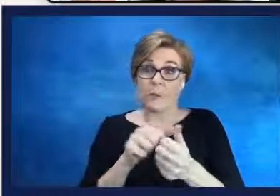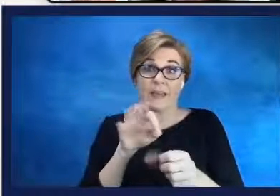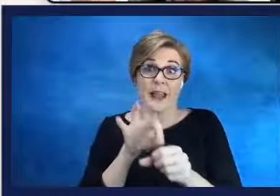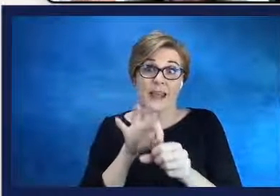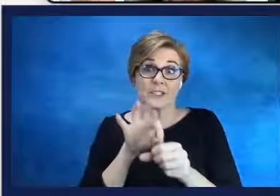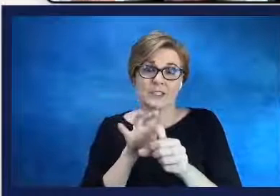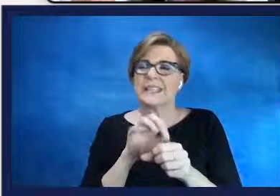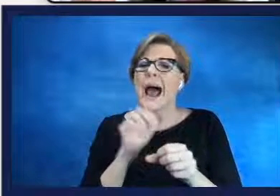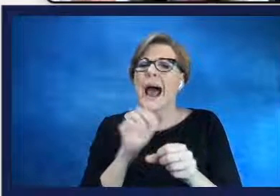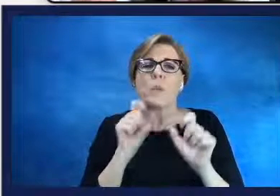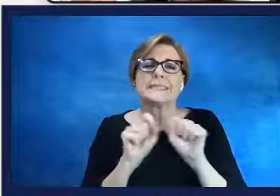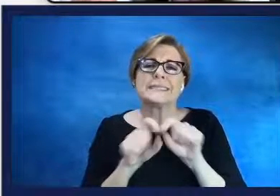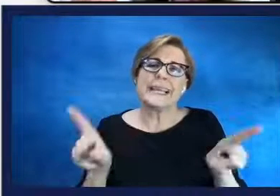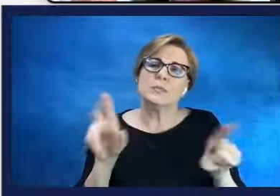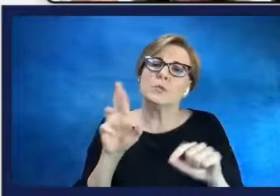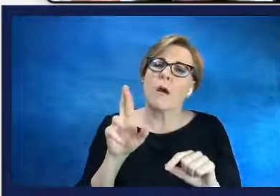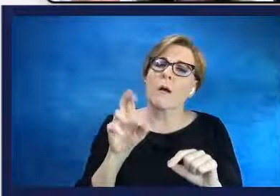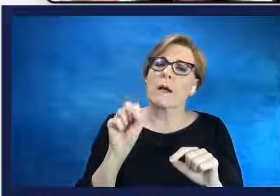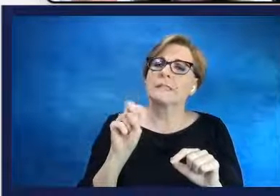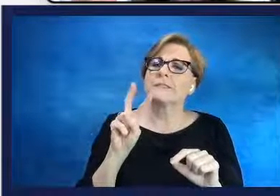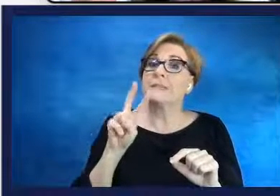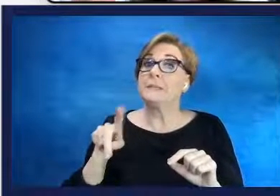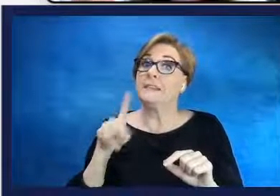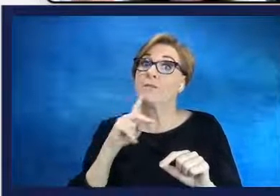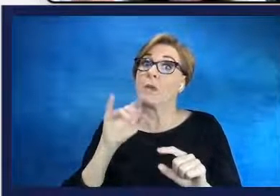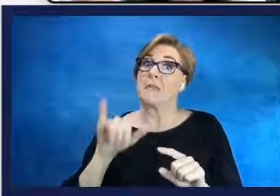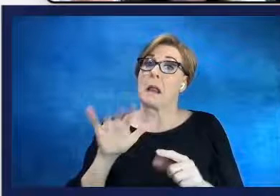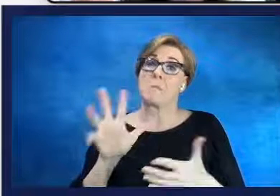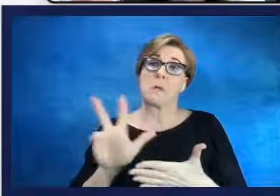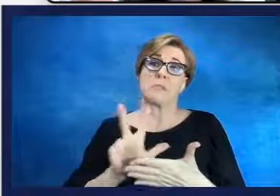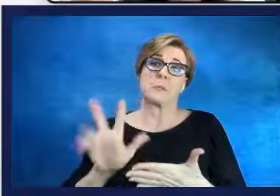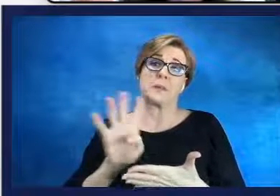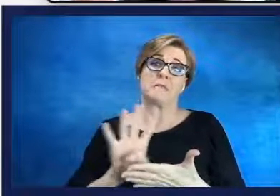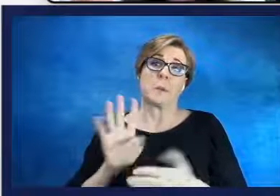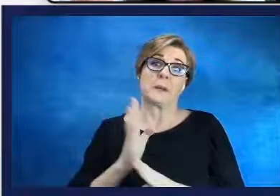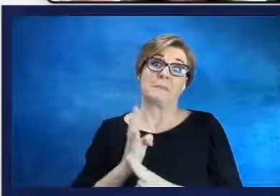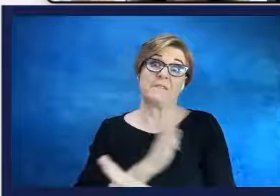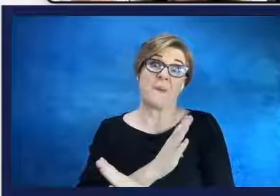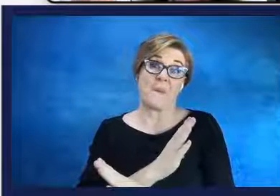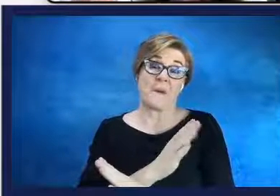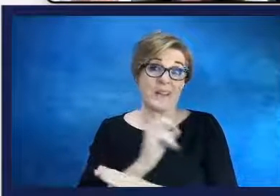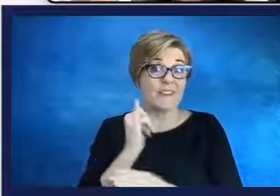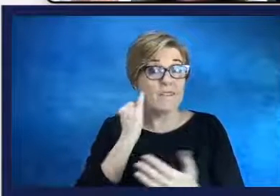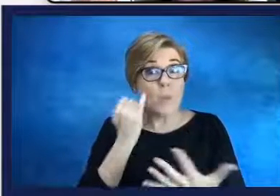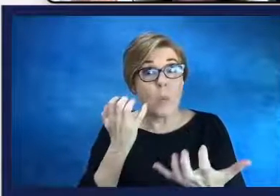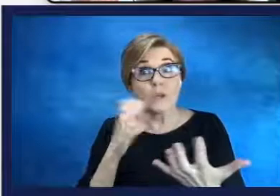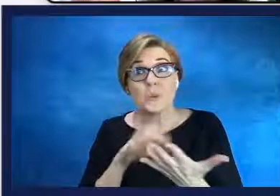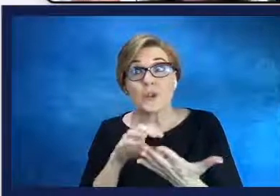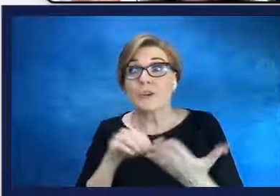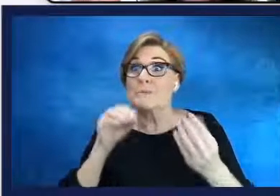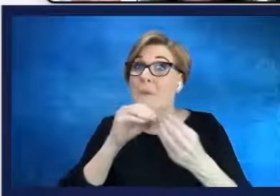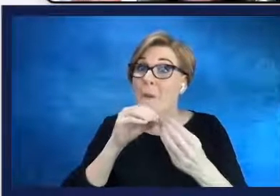workshop about 3 to 4 weeks prior. So remember, if you want to stay informed, go to our website,